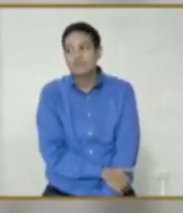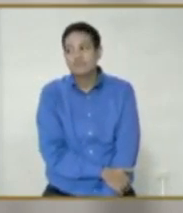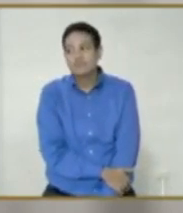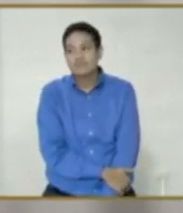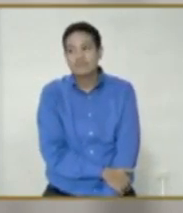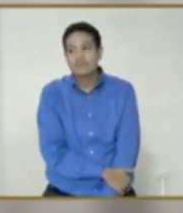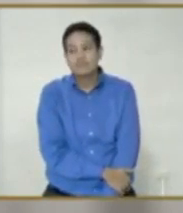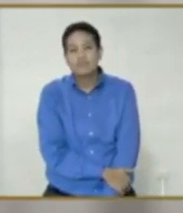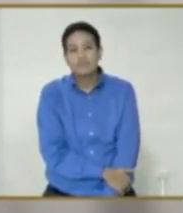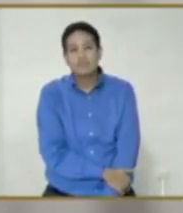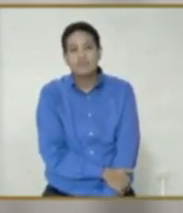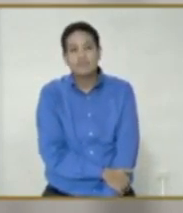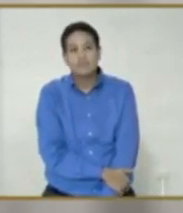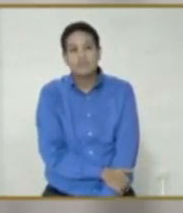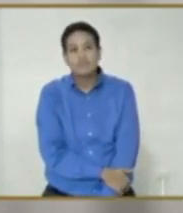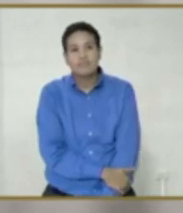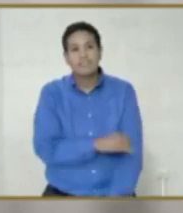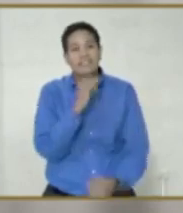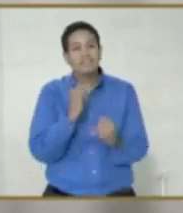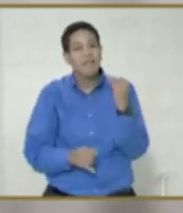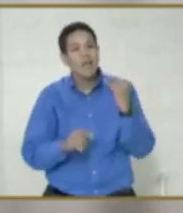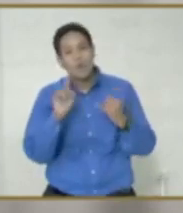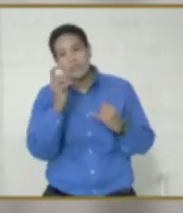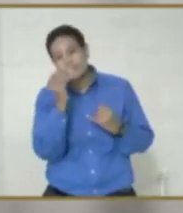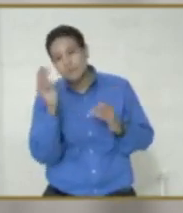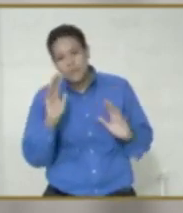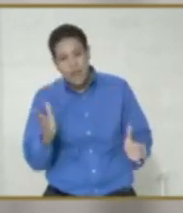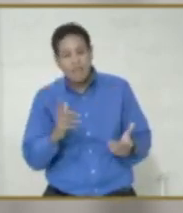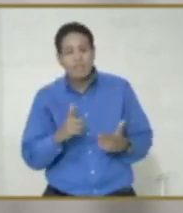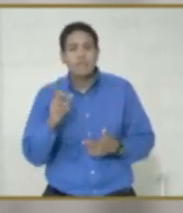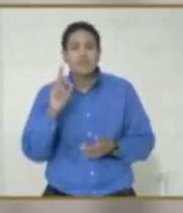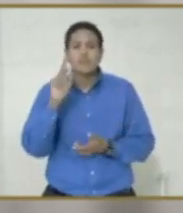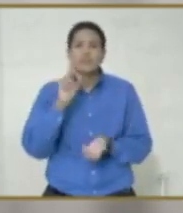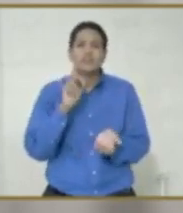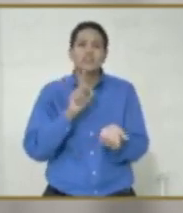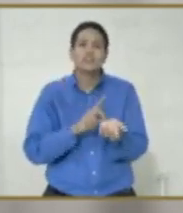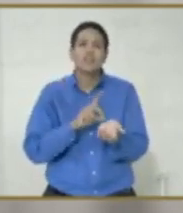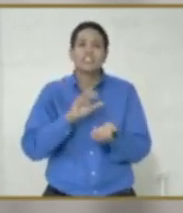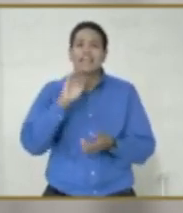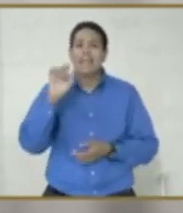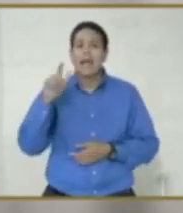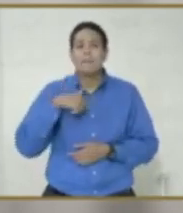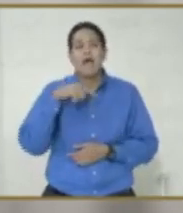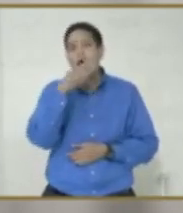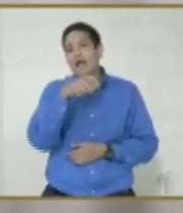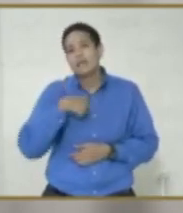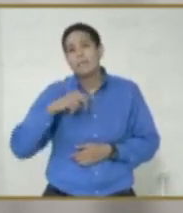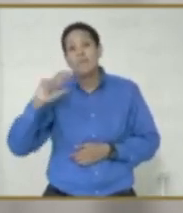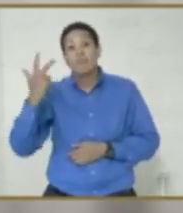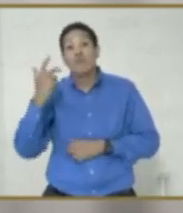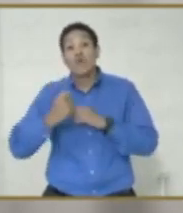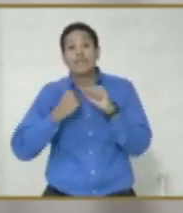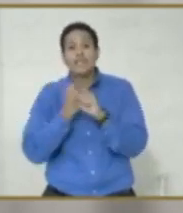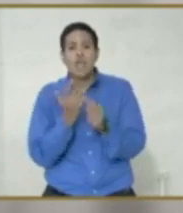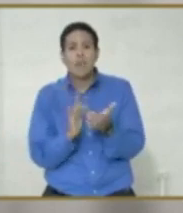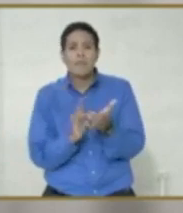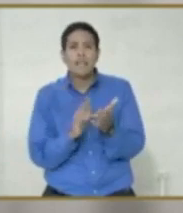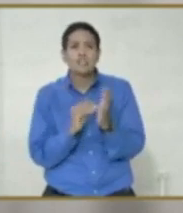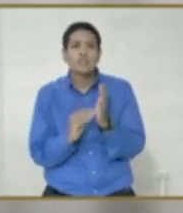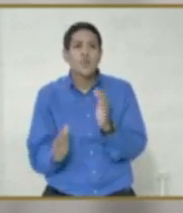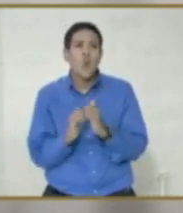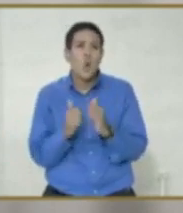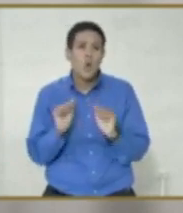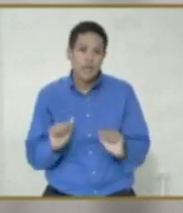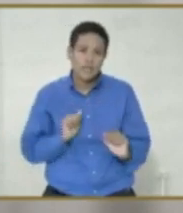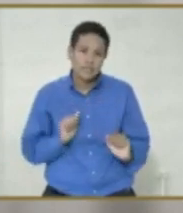Minister, I think this is for Dr. Campbell. I am a third-year medical student. How may I